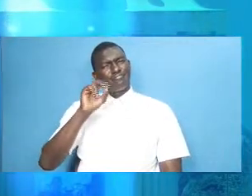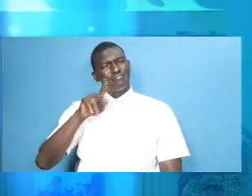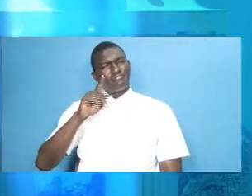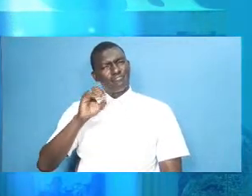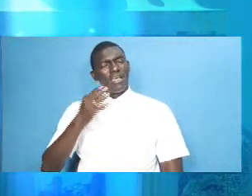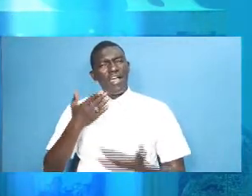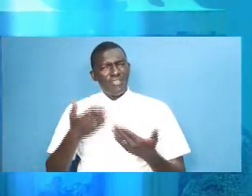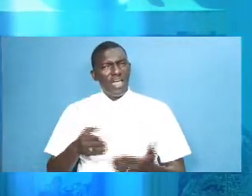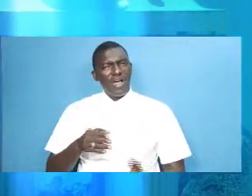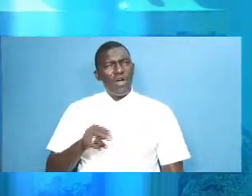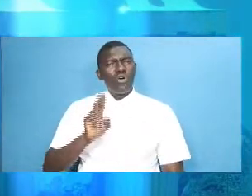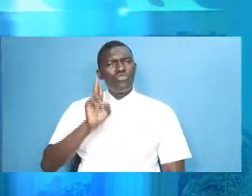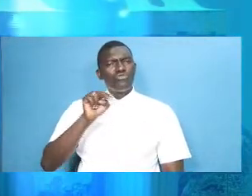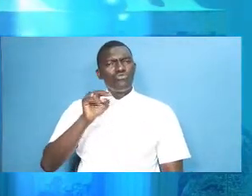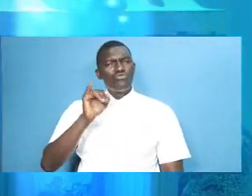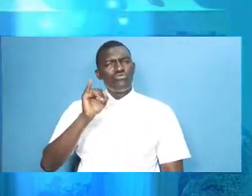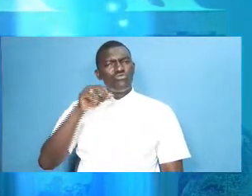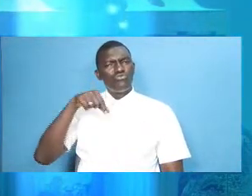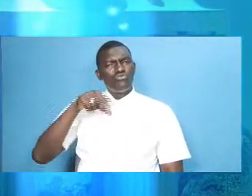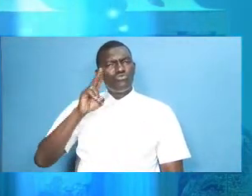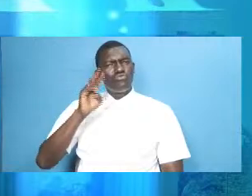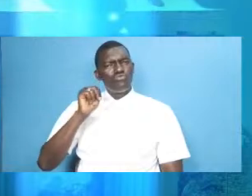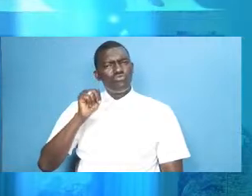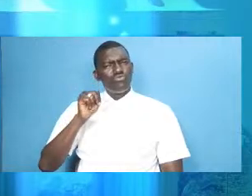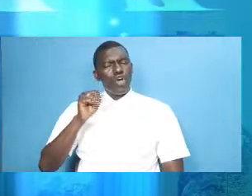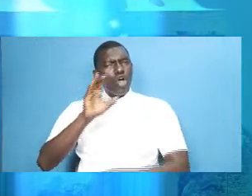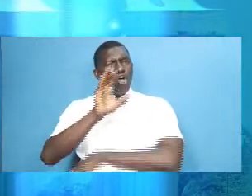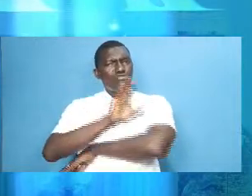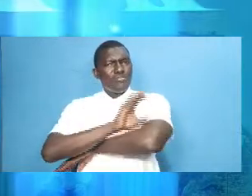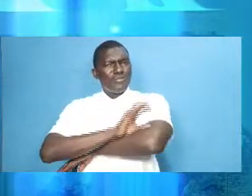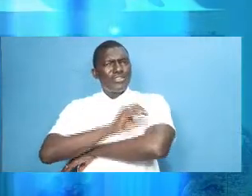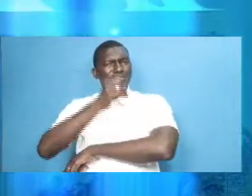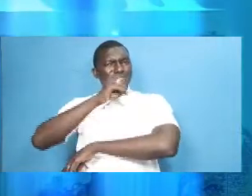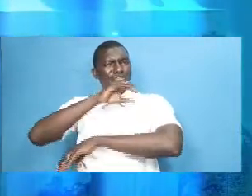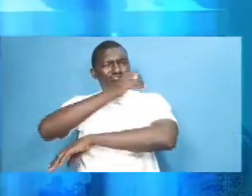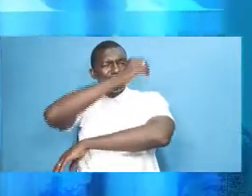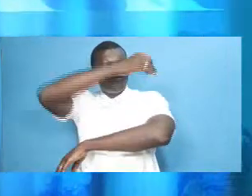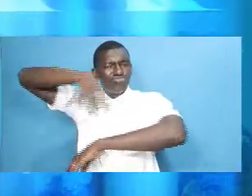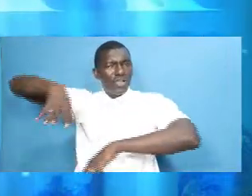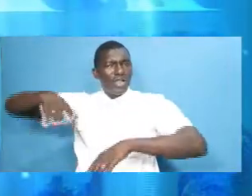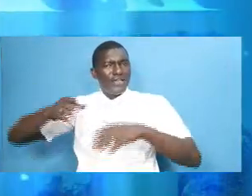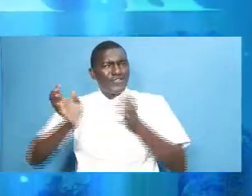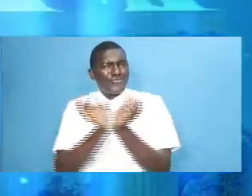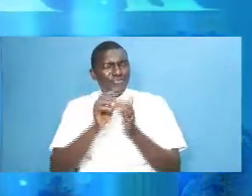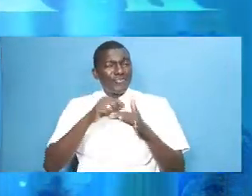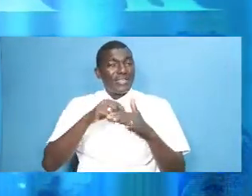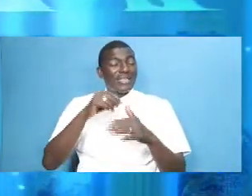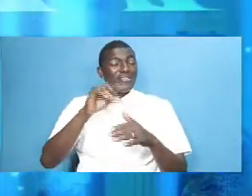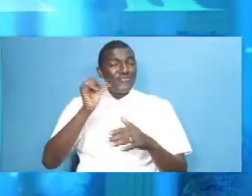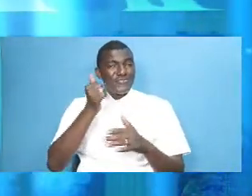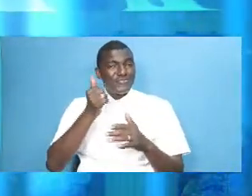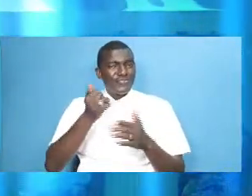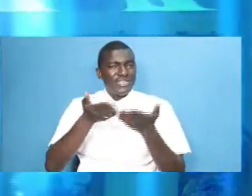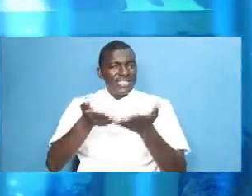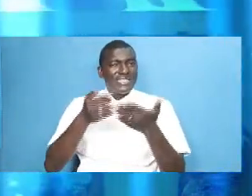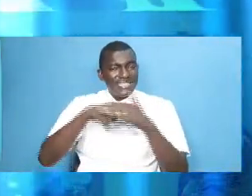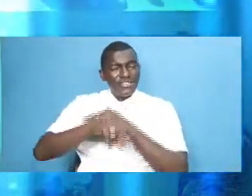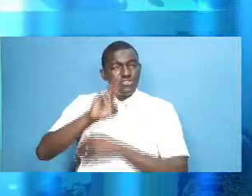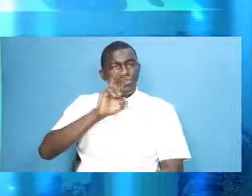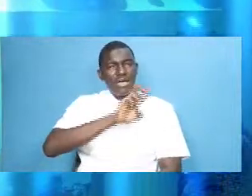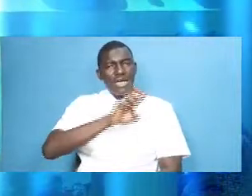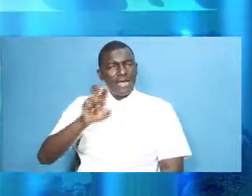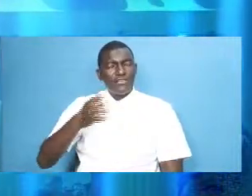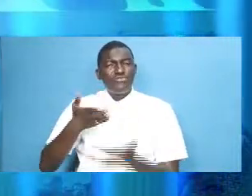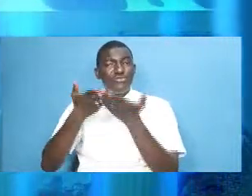Unique Group of companies, on Saturday inaugurated the first green solar mini-grid plant in URR to provide electricity to